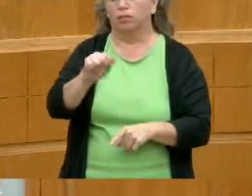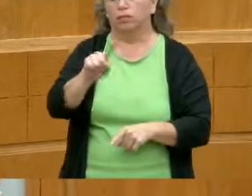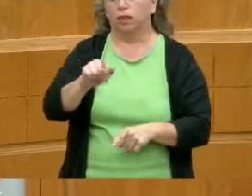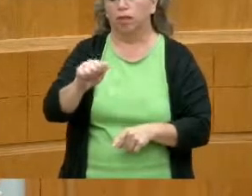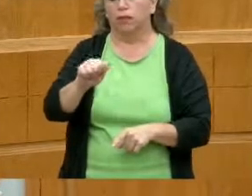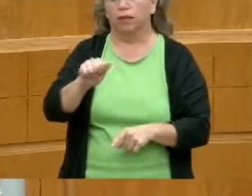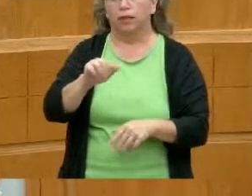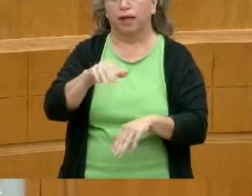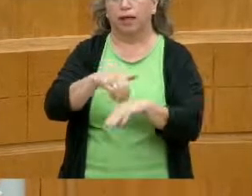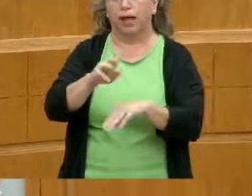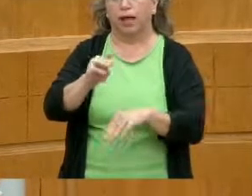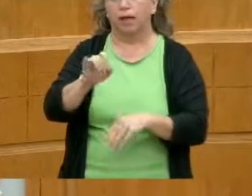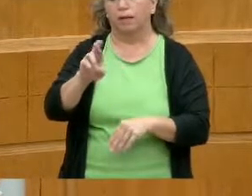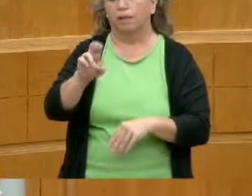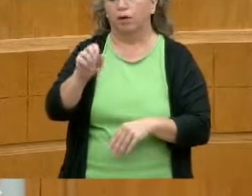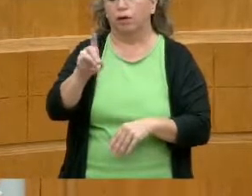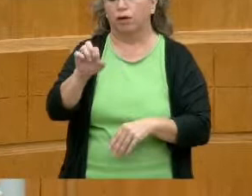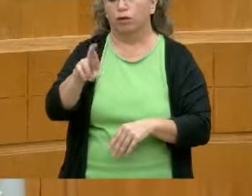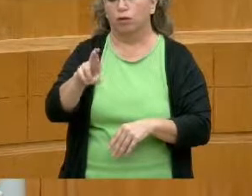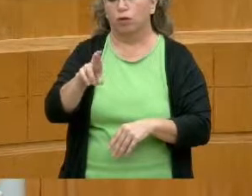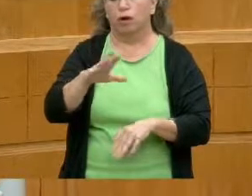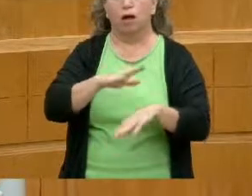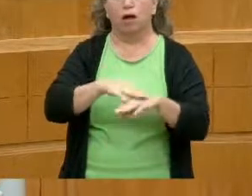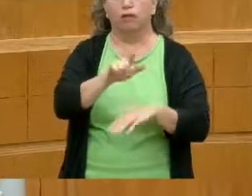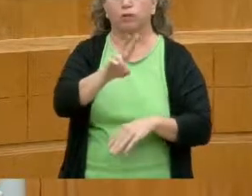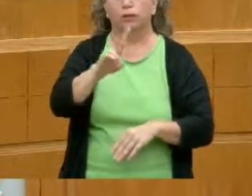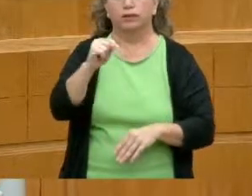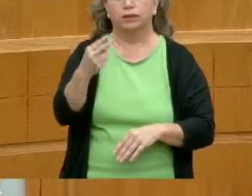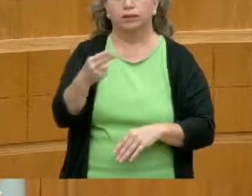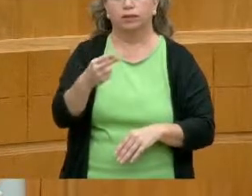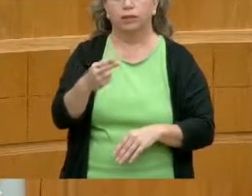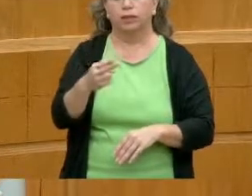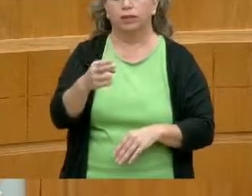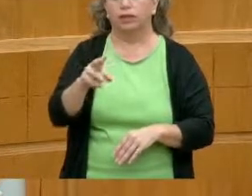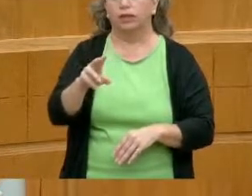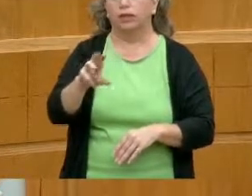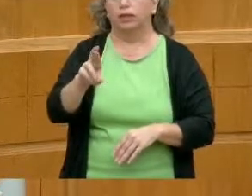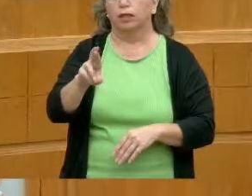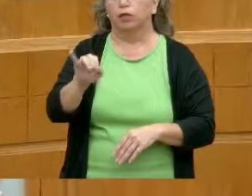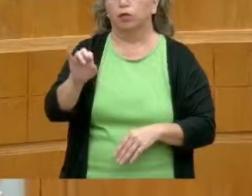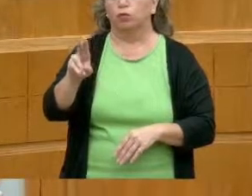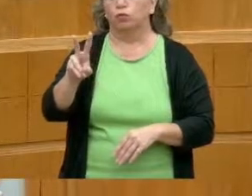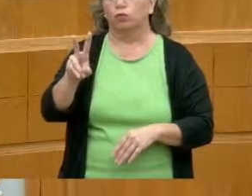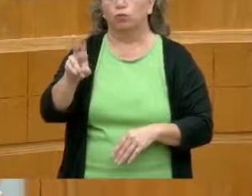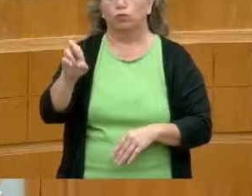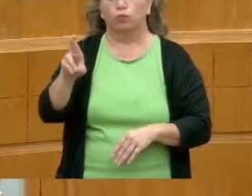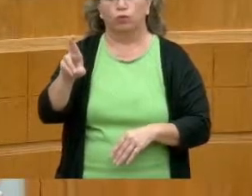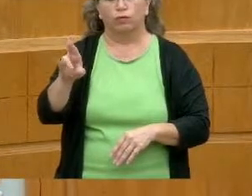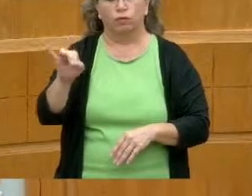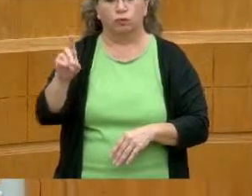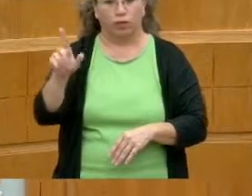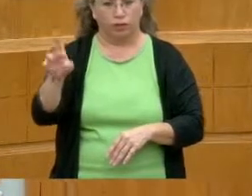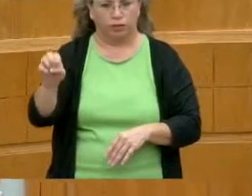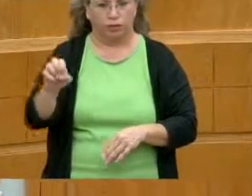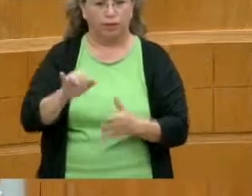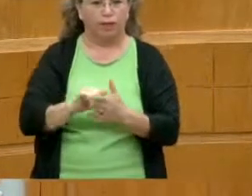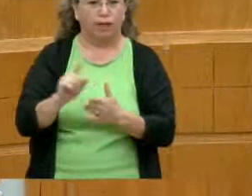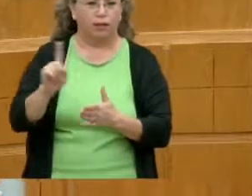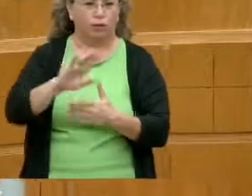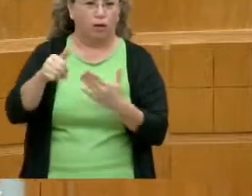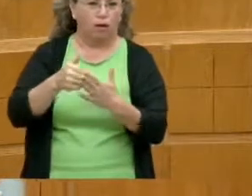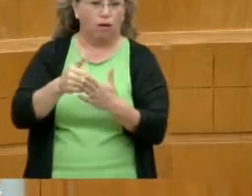and then the 27th is River Ridge Nursing and Rehabilitation. So that's a complete list of where our staff will be, our fire